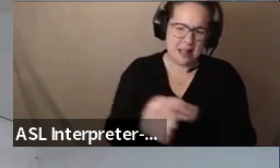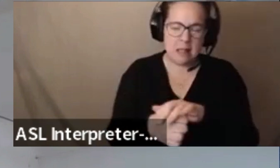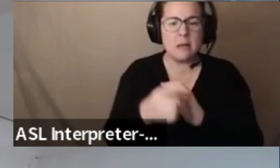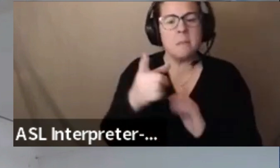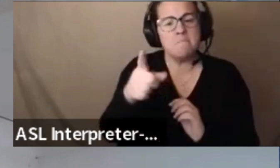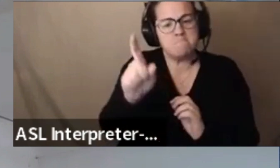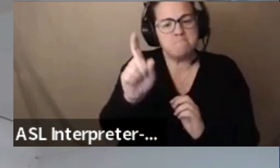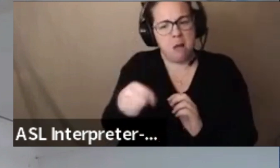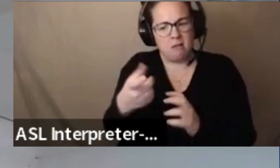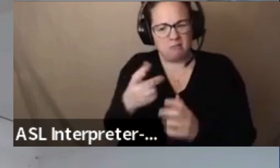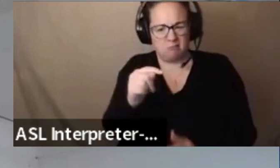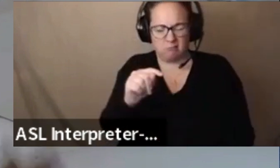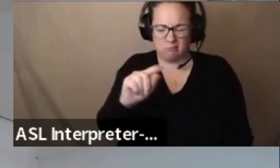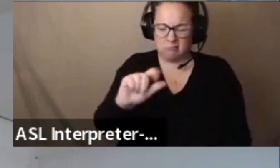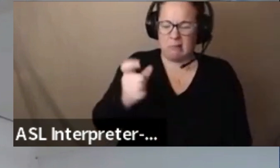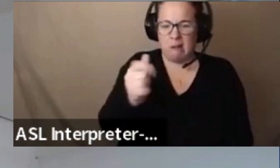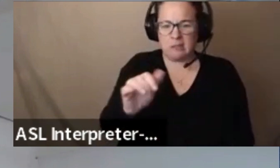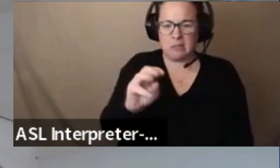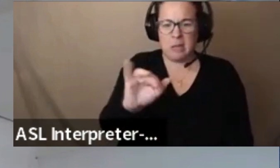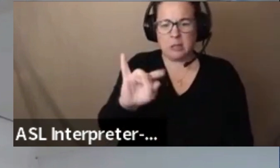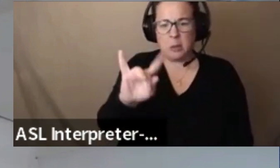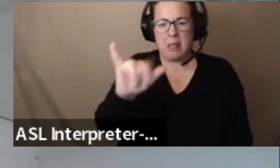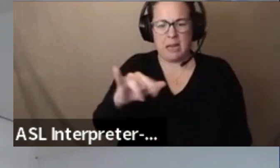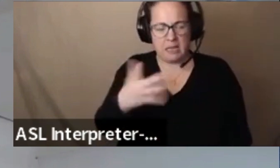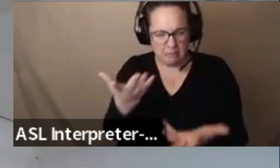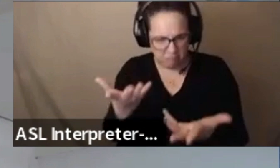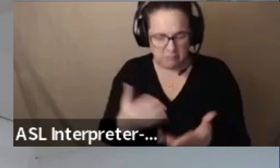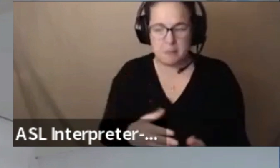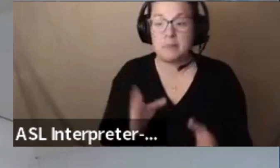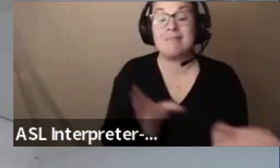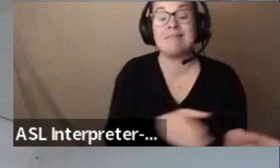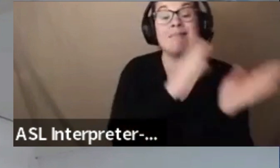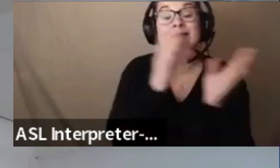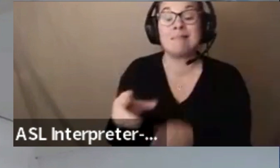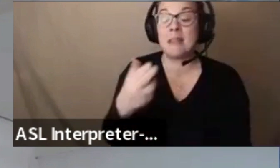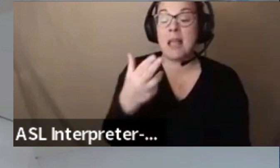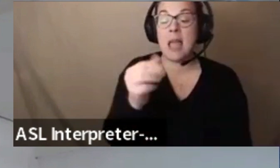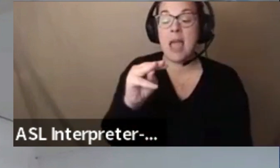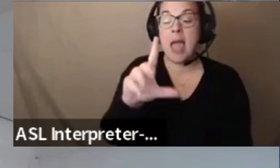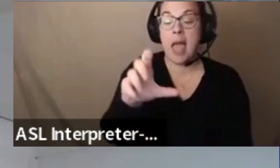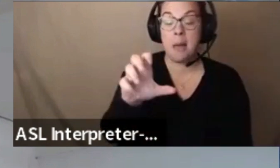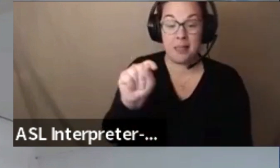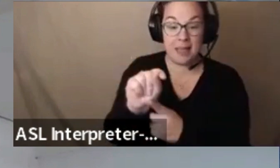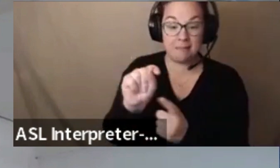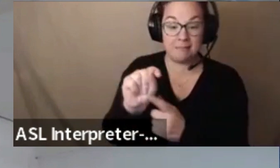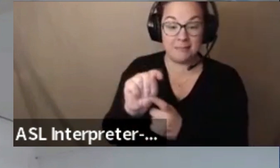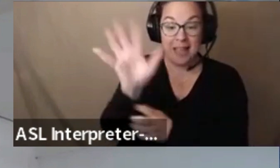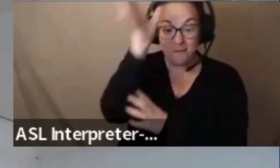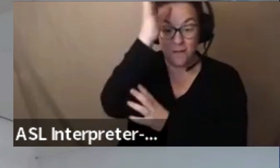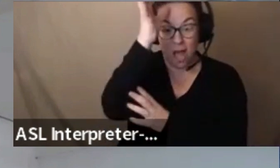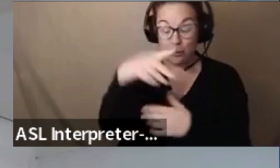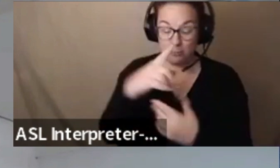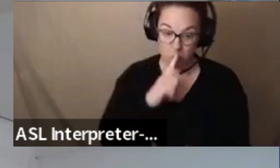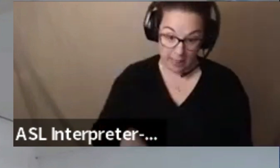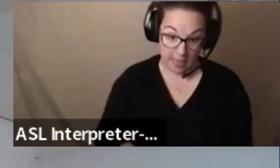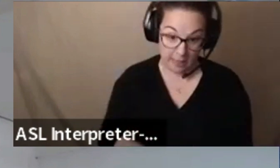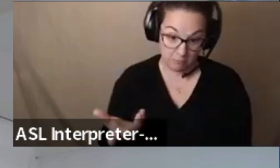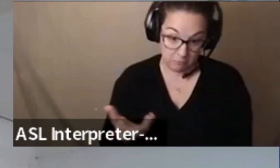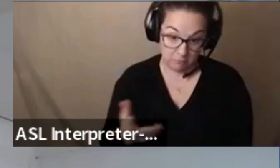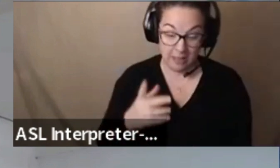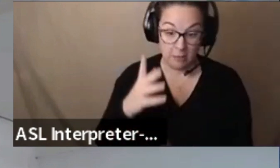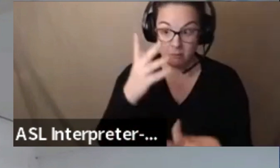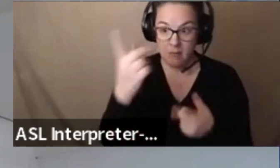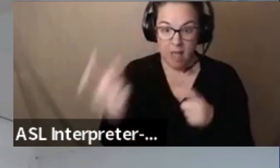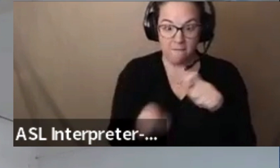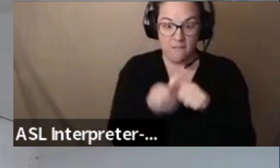And of course, in Hamlet, Hamlet's father says, "Man up and avenge me," essentially within the first few